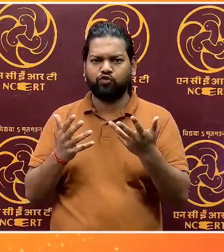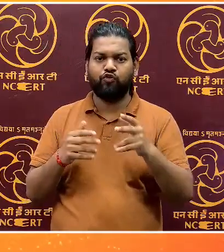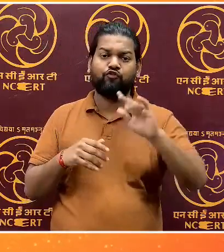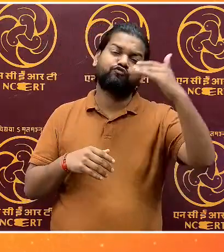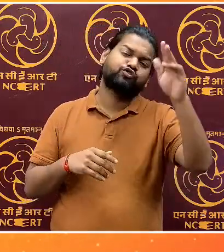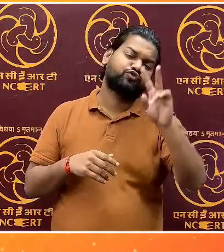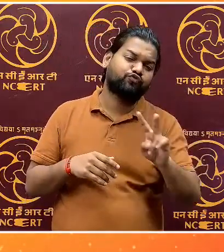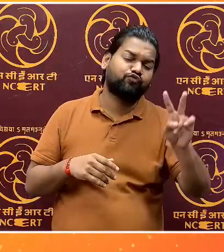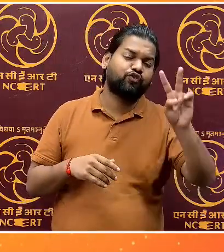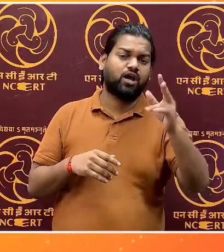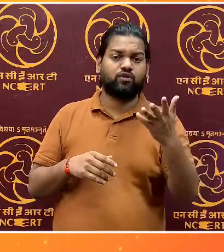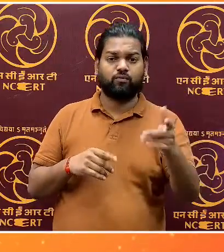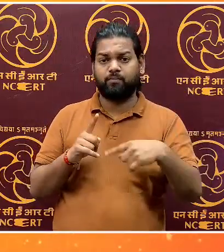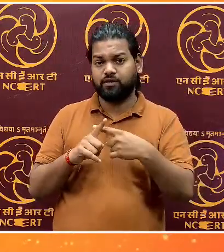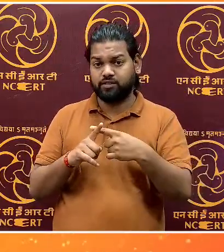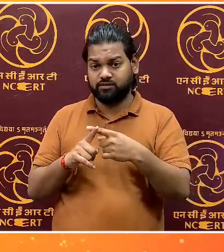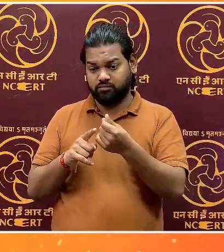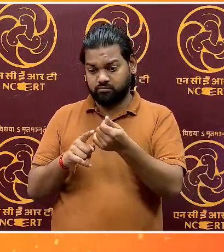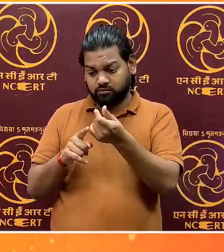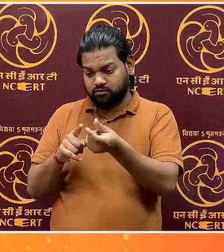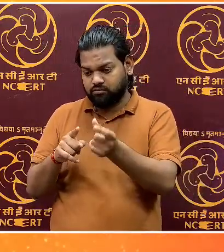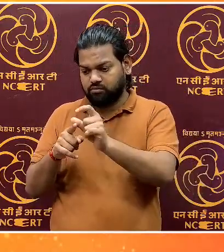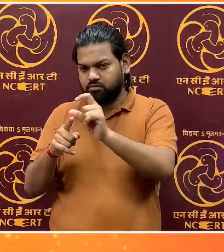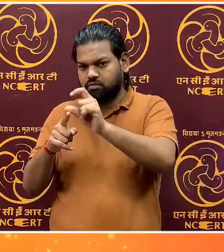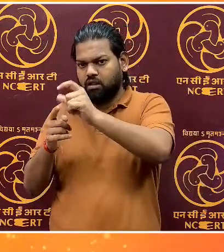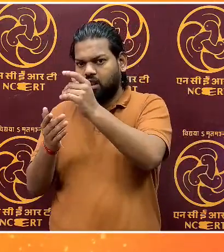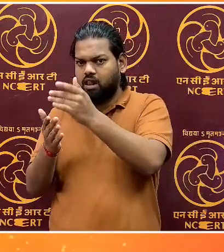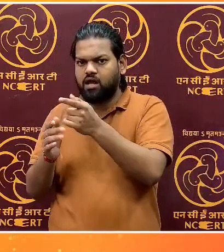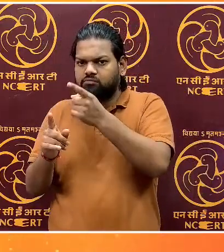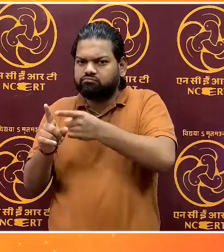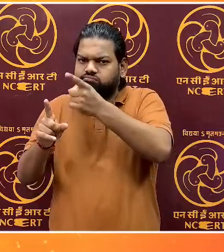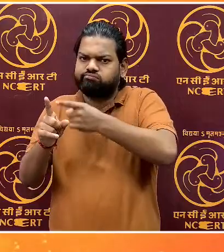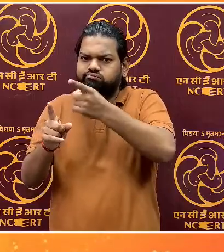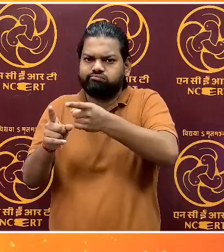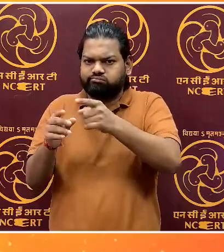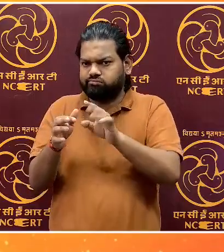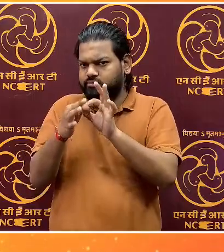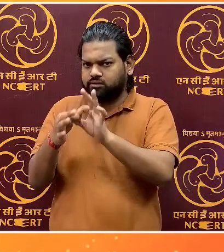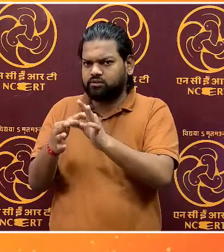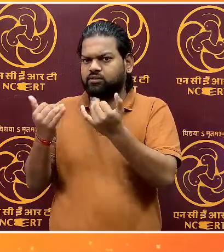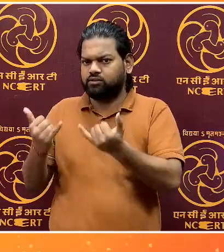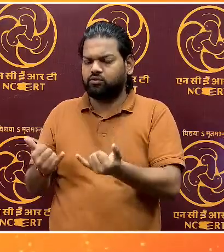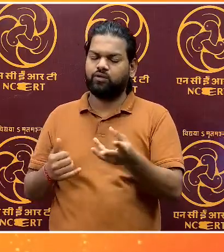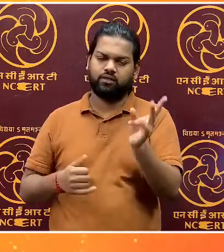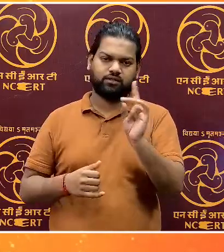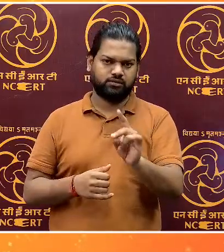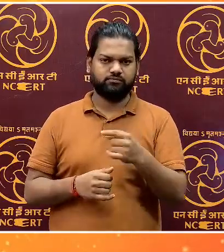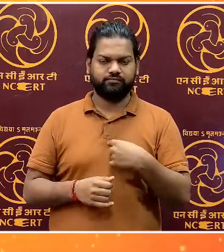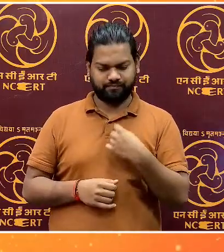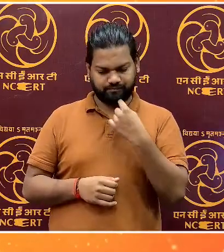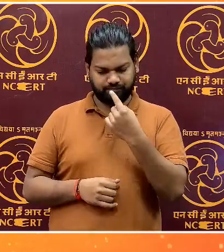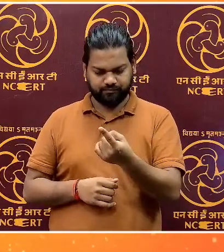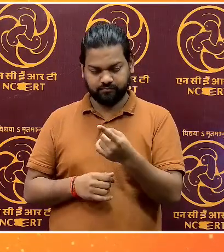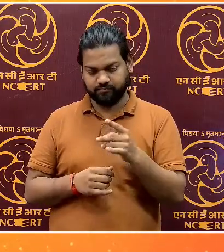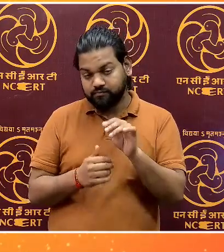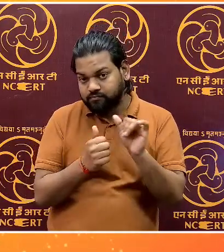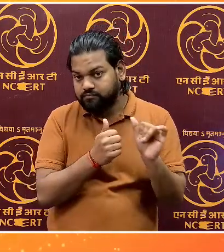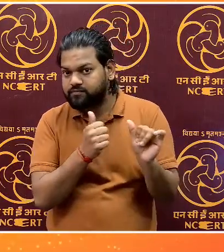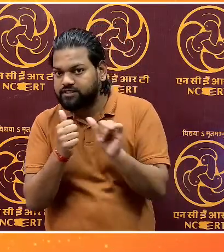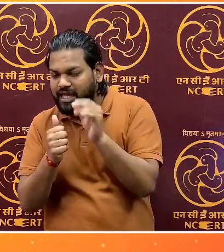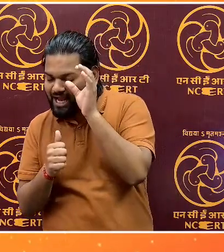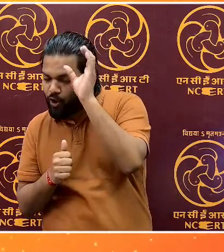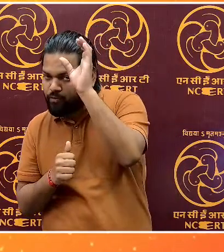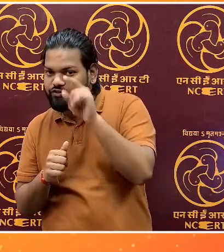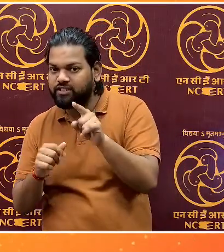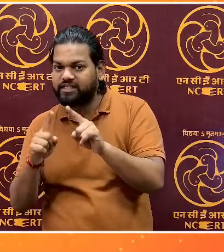future values if compounding is done on a half-yearly basis? yeah, okay. So here again, let me again look back the same concept